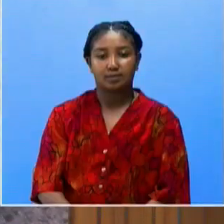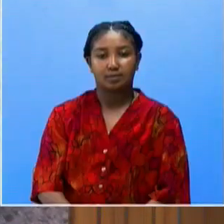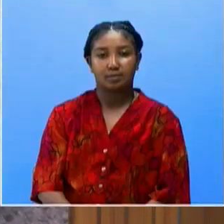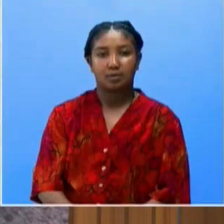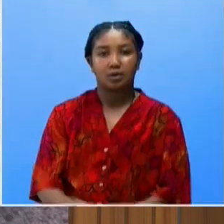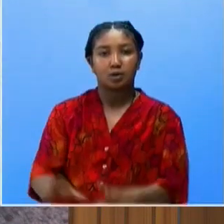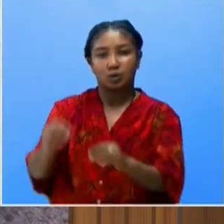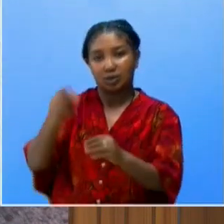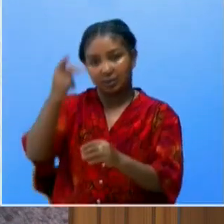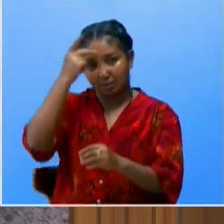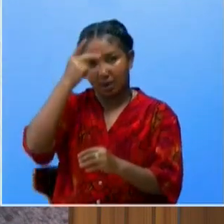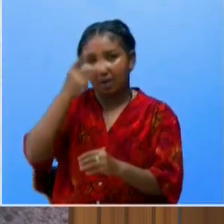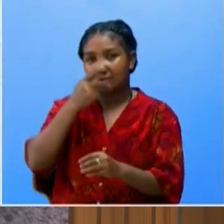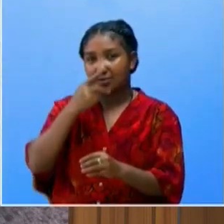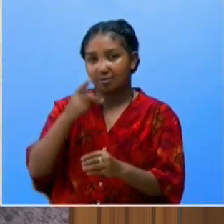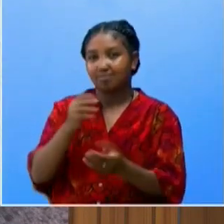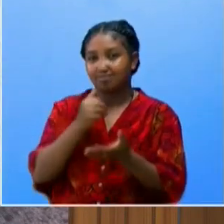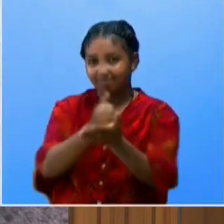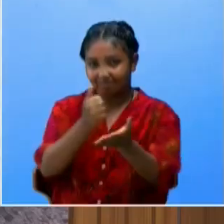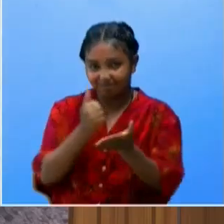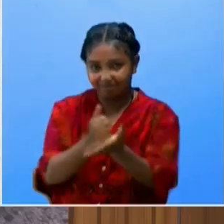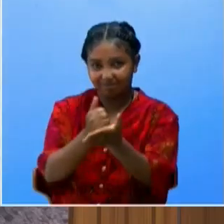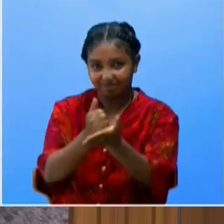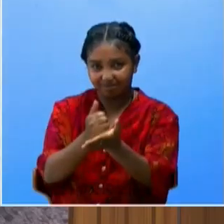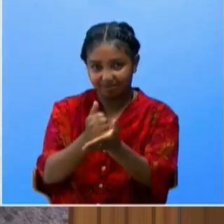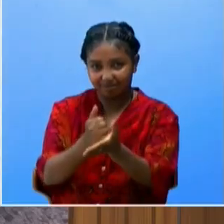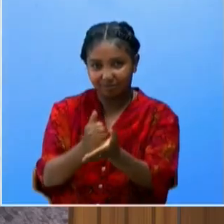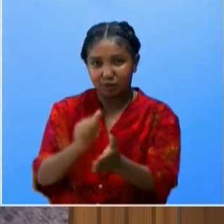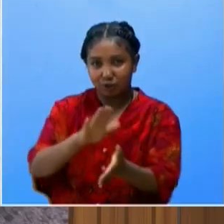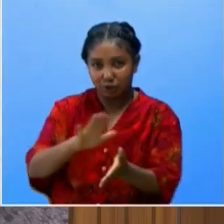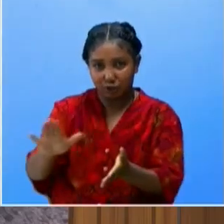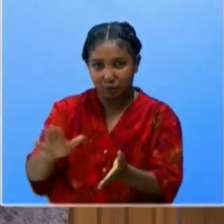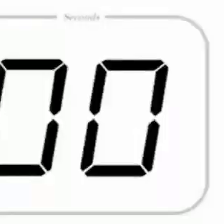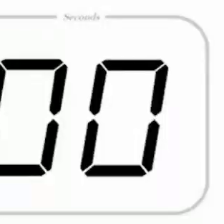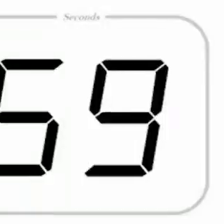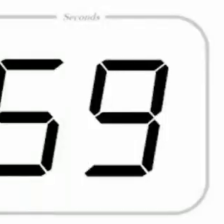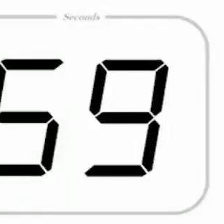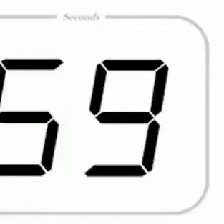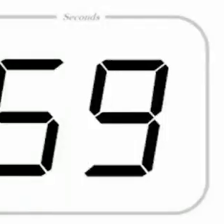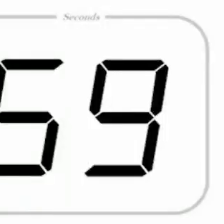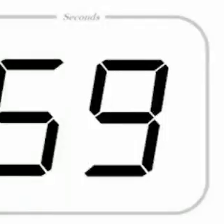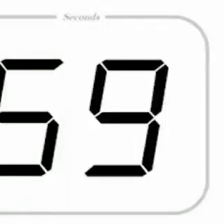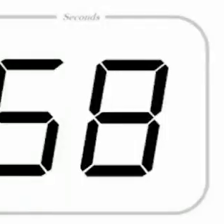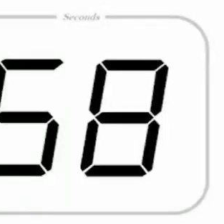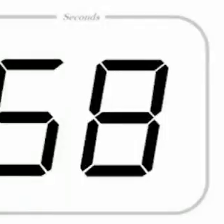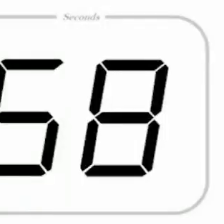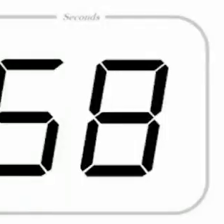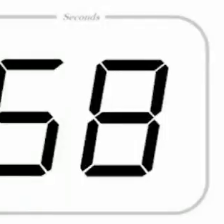Students, parents, please don't forget to help your child or children.